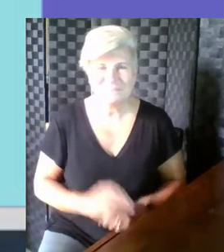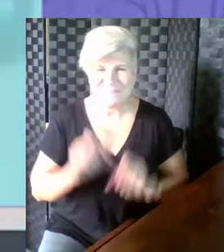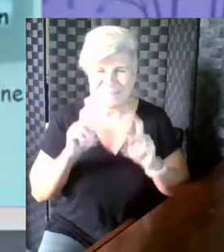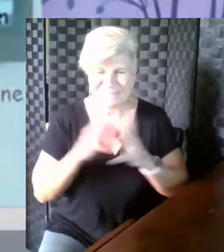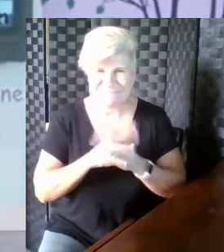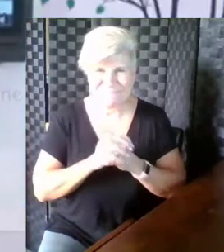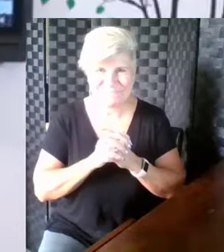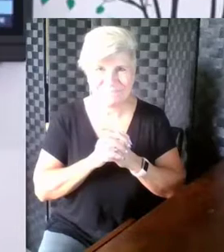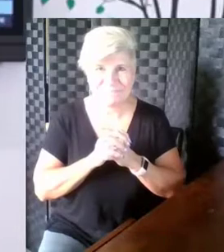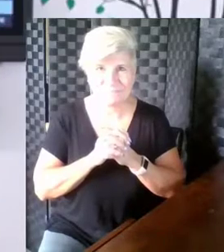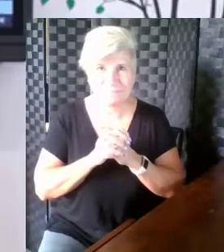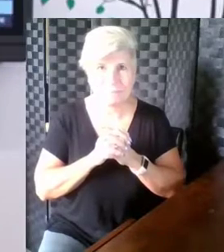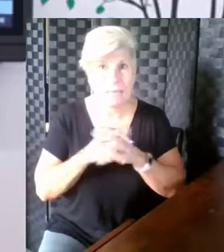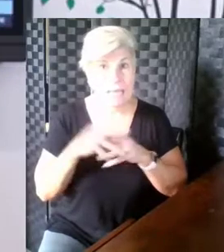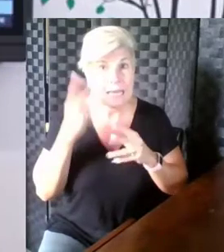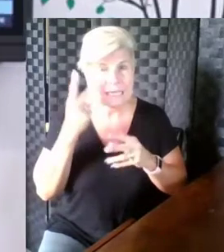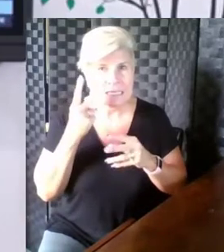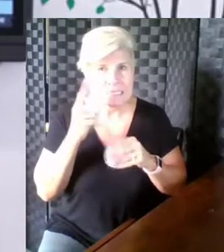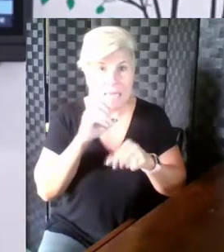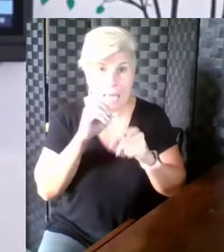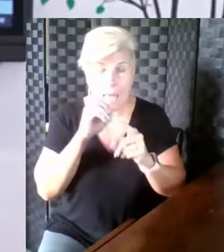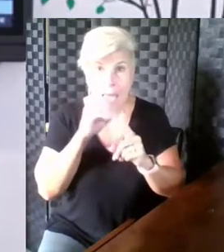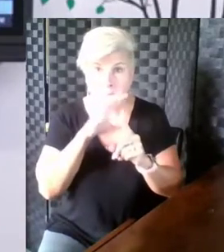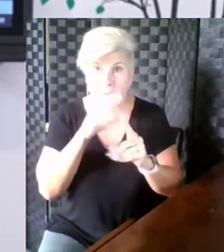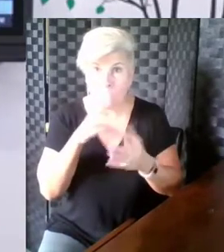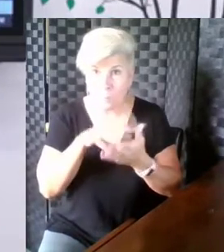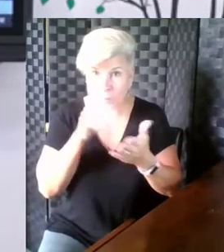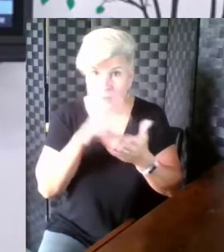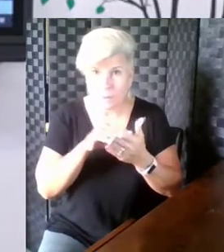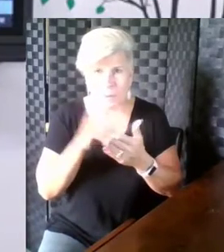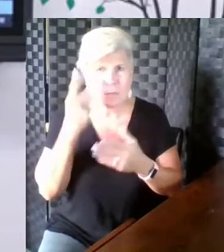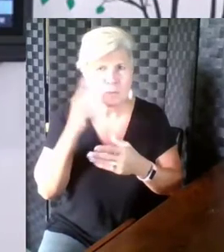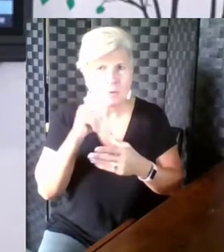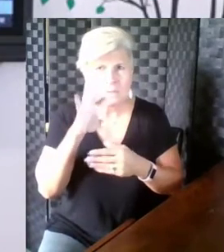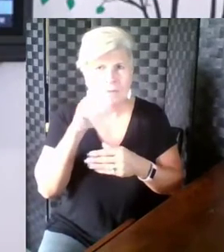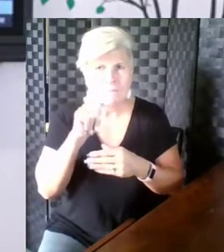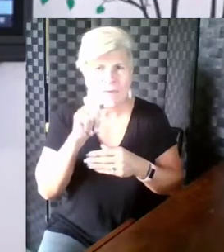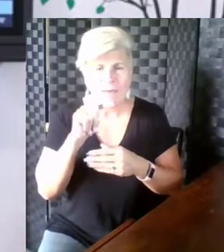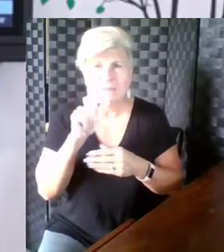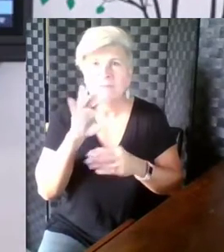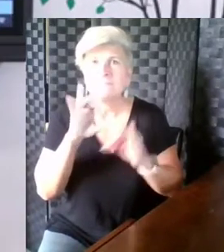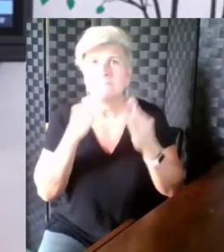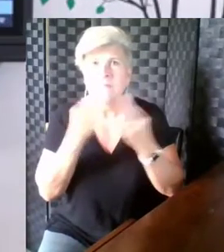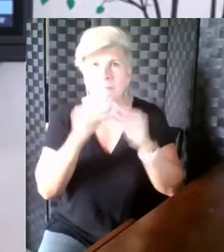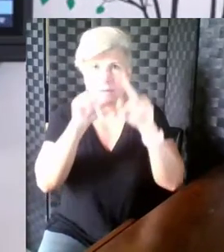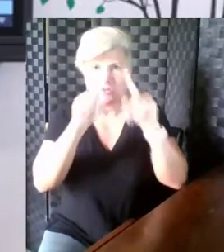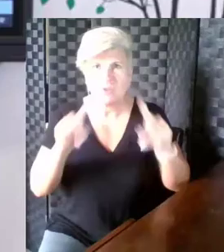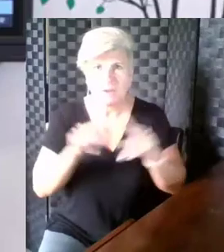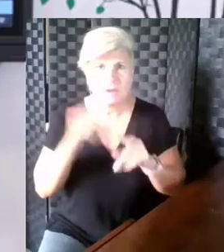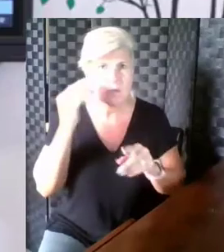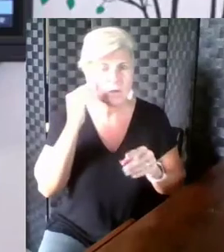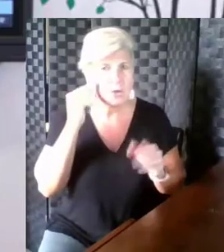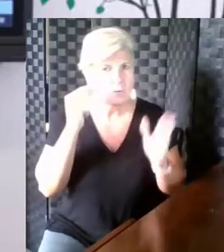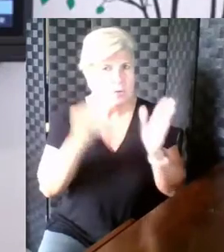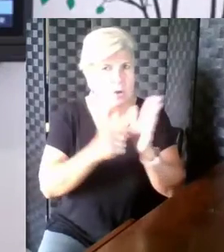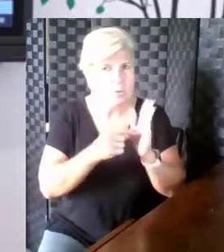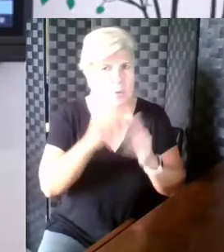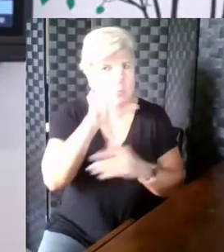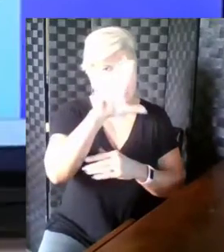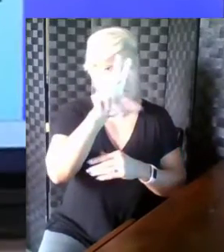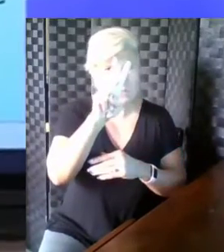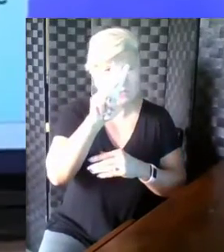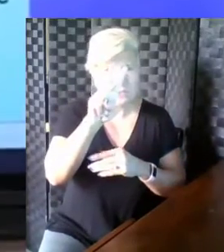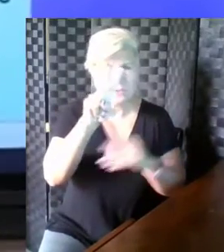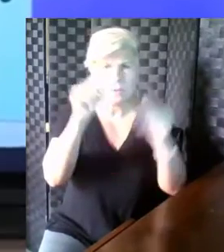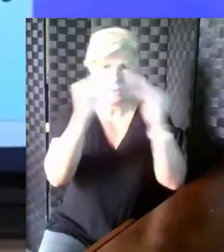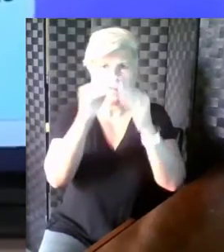All right, so let's see if we can apply what we've learned. So take a look here at this fact family triangle. You notice that up on top, we've got 32.